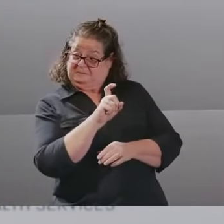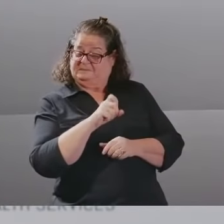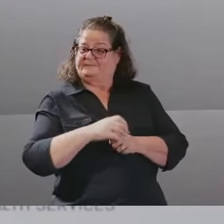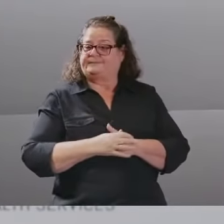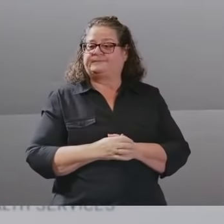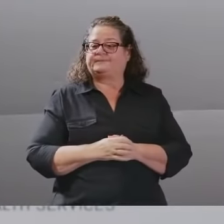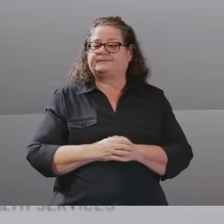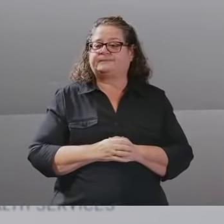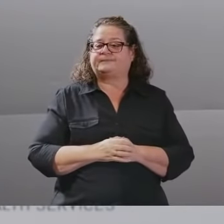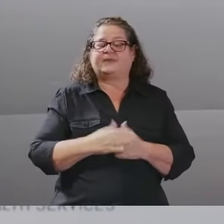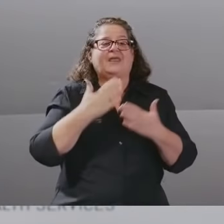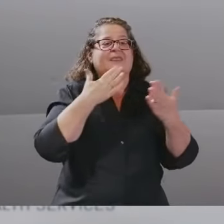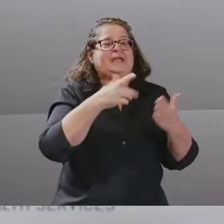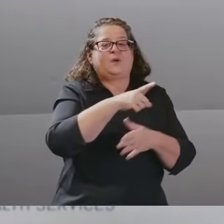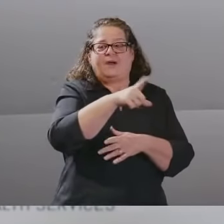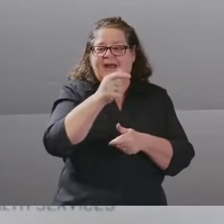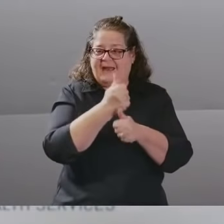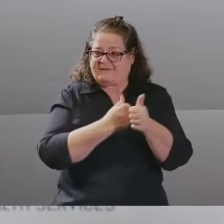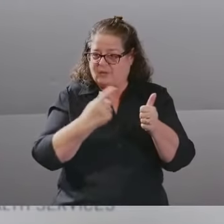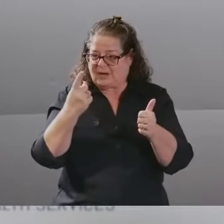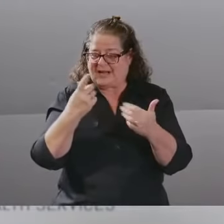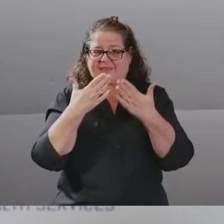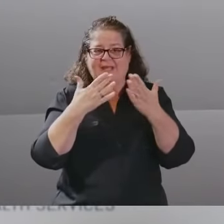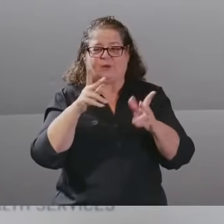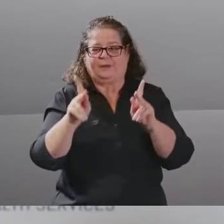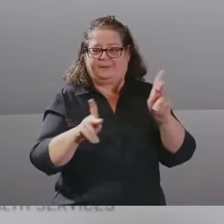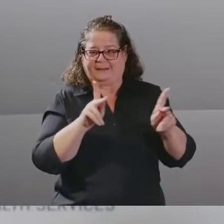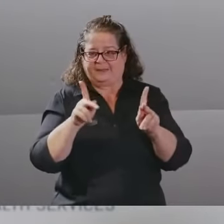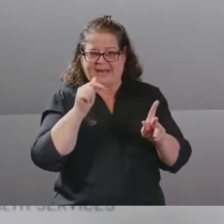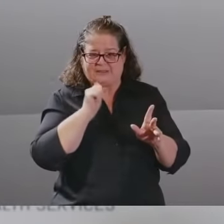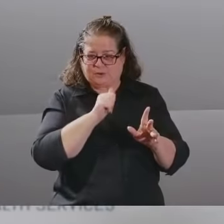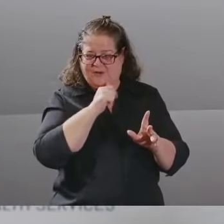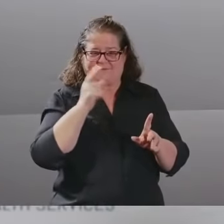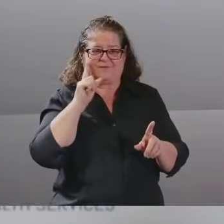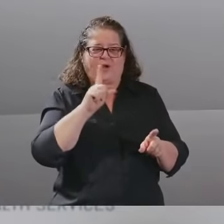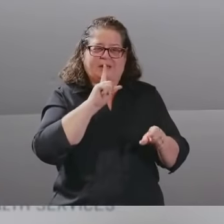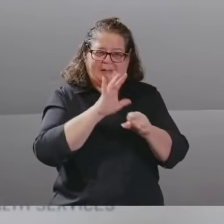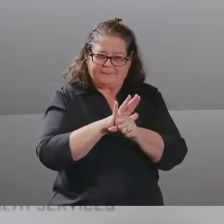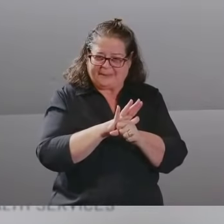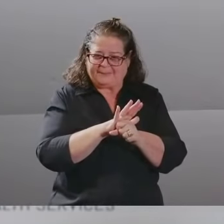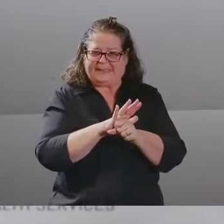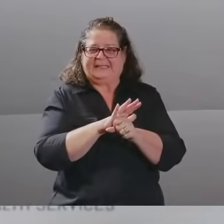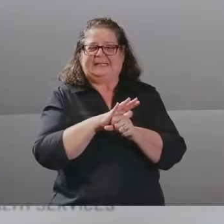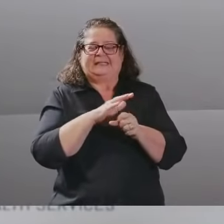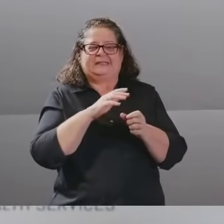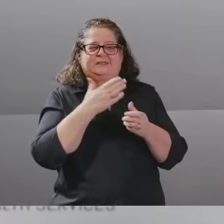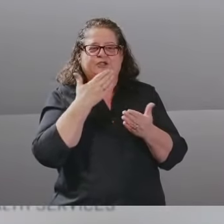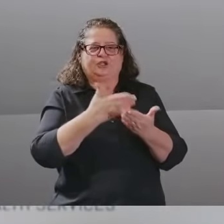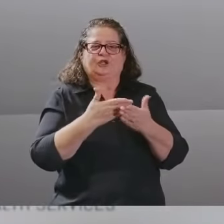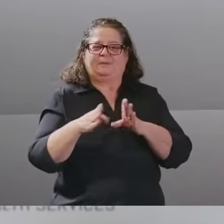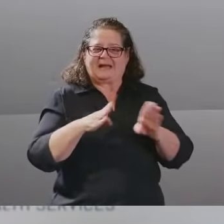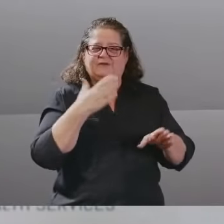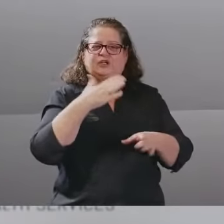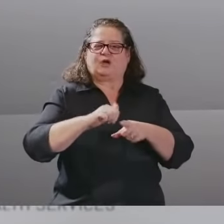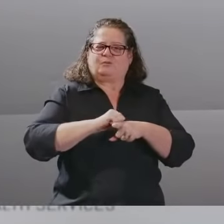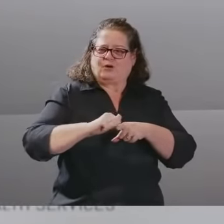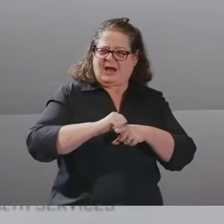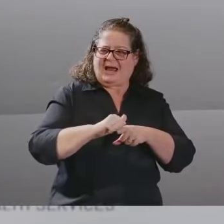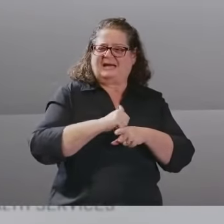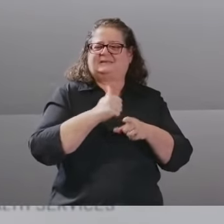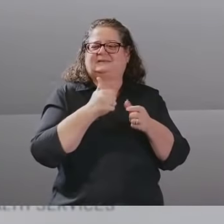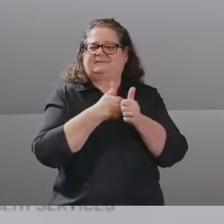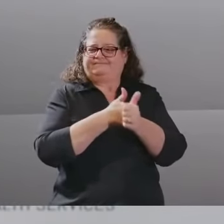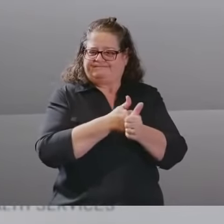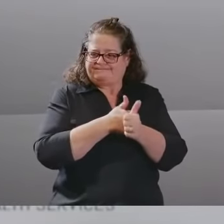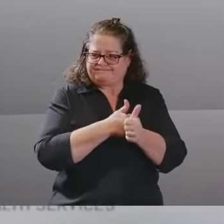to Arizonans for their commitment, for their good behavior, understanding that the virus is on the rise. And I